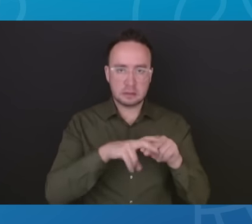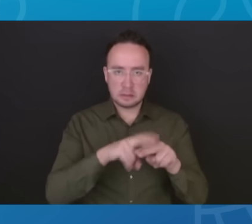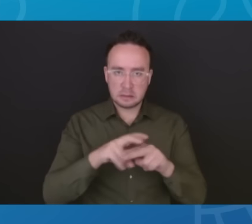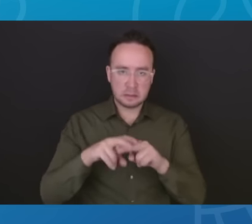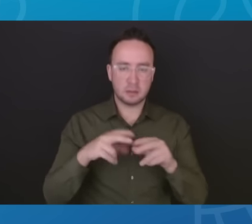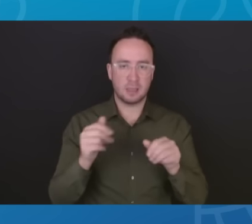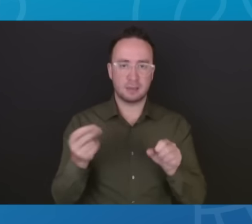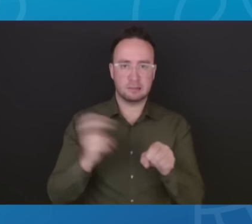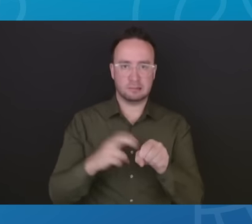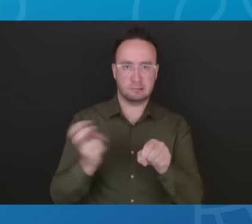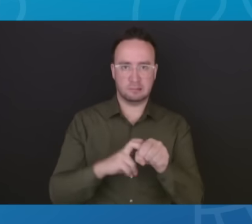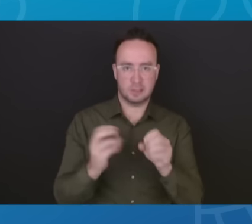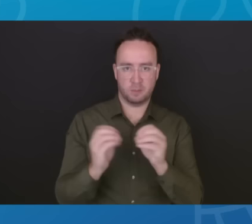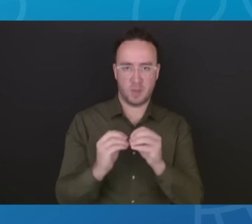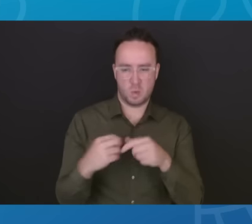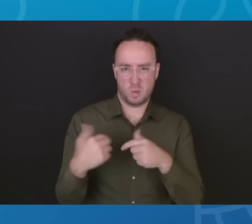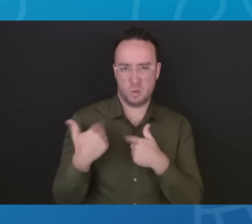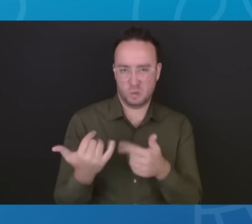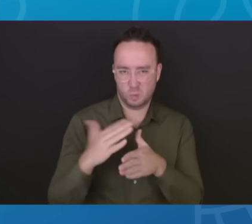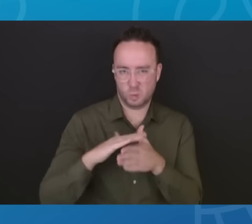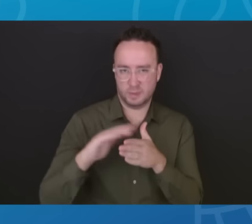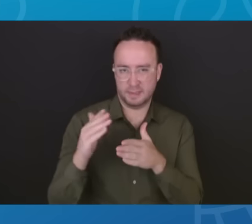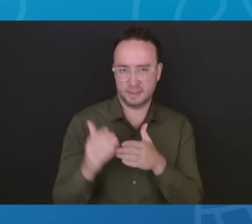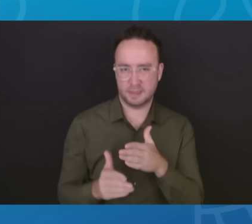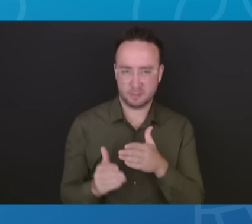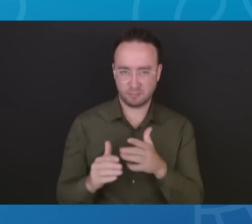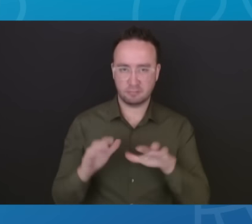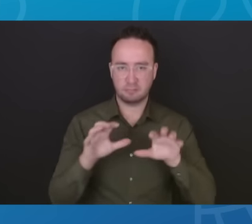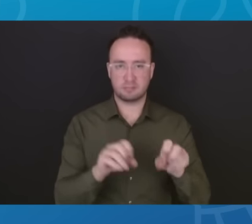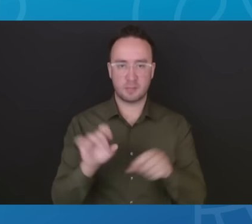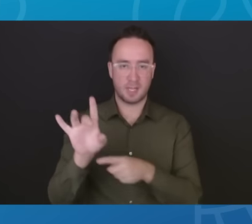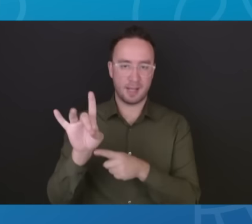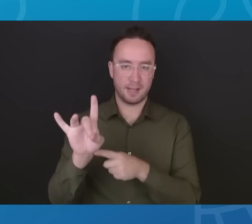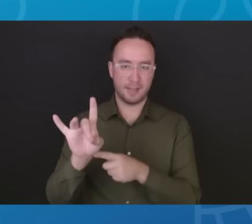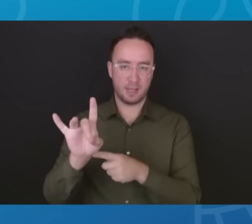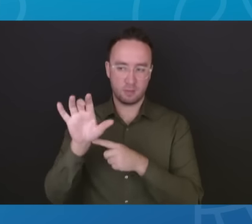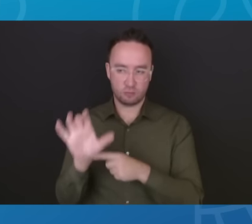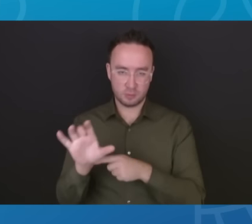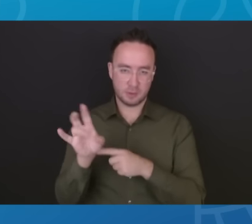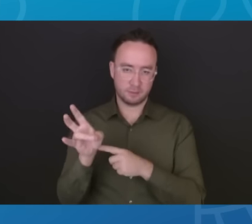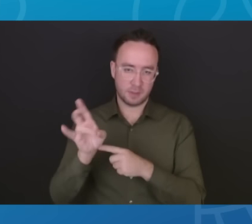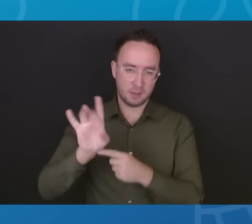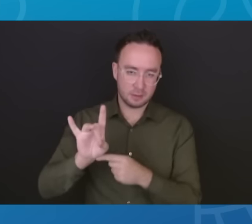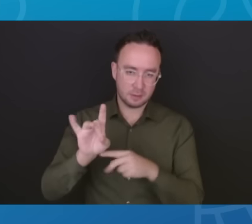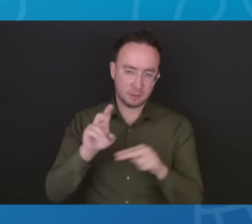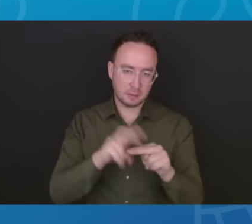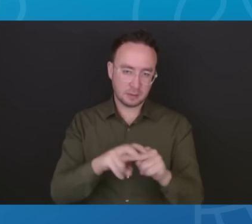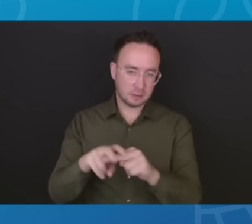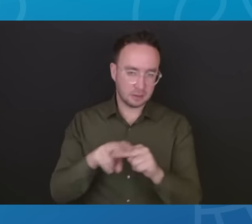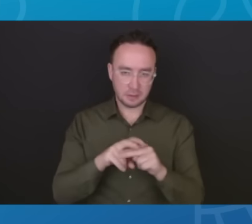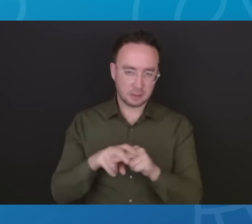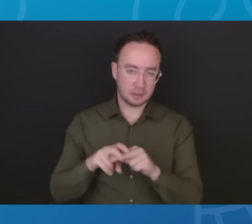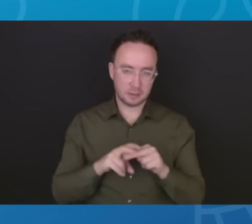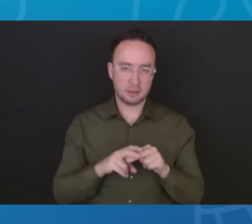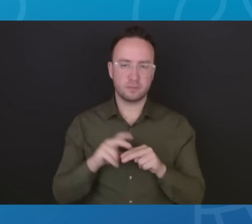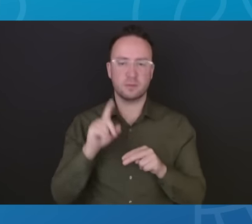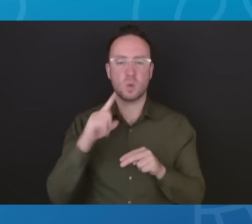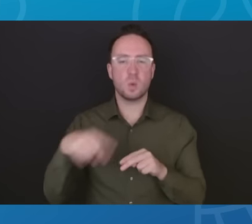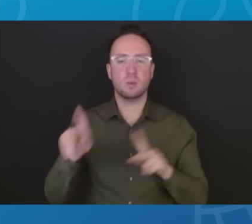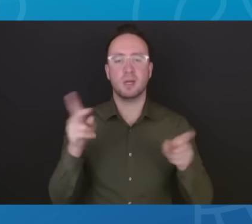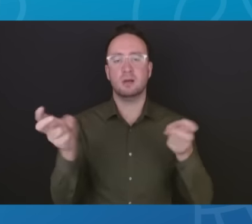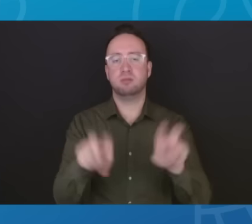blocked 868 total seats on commercial flights. We don't know exactly how many of those have been filled because we